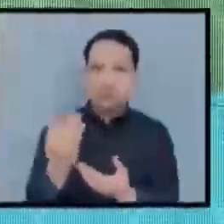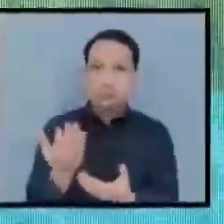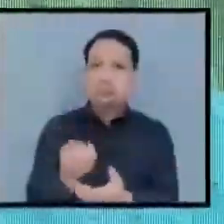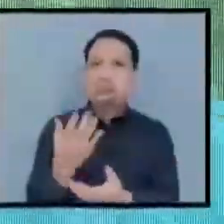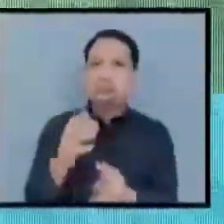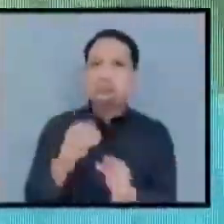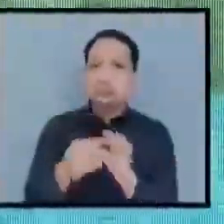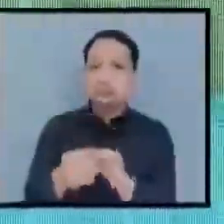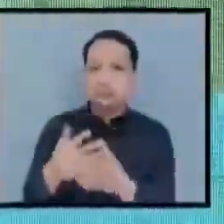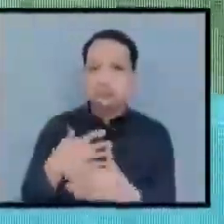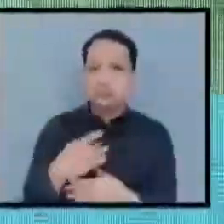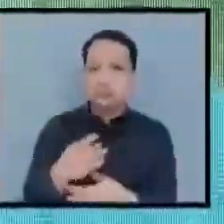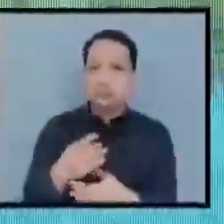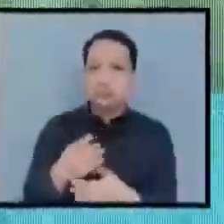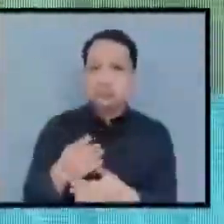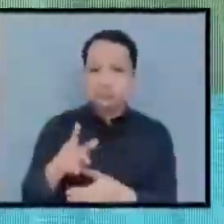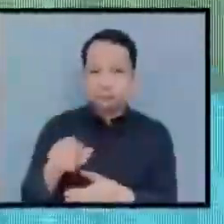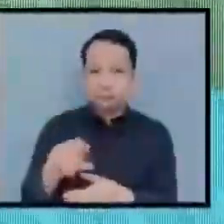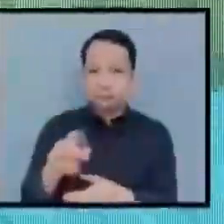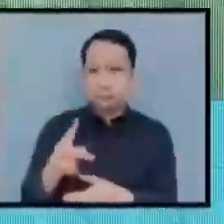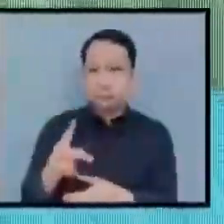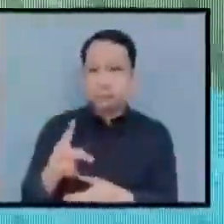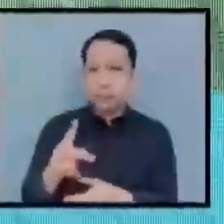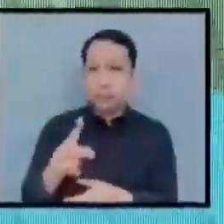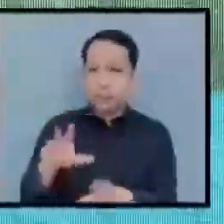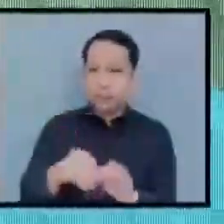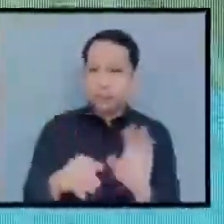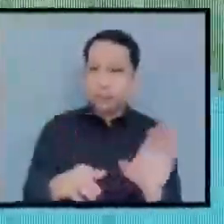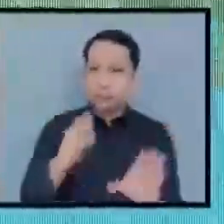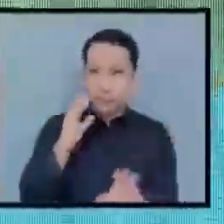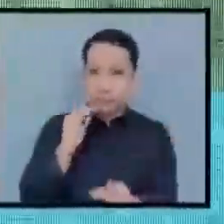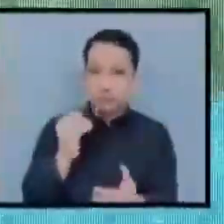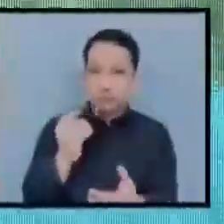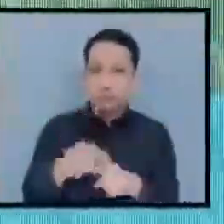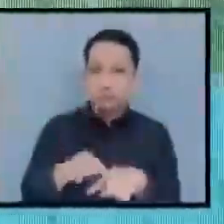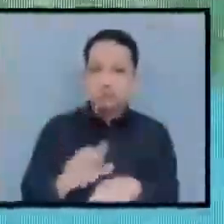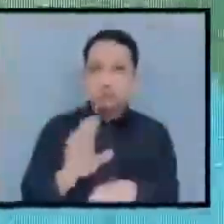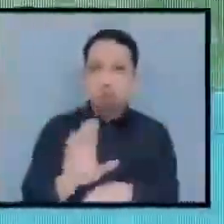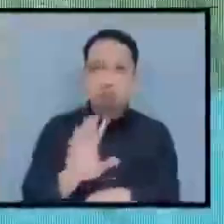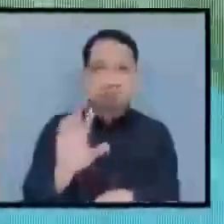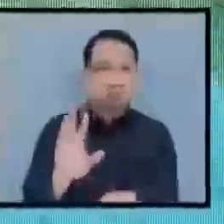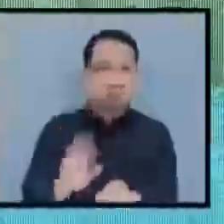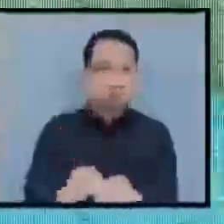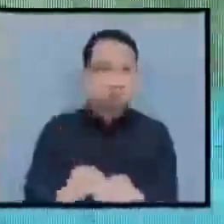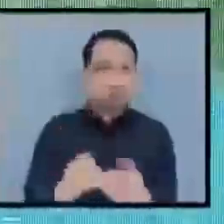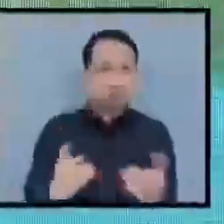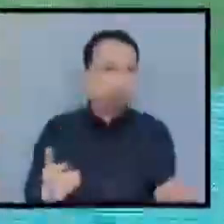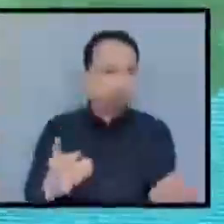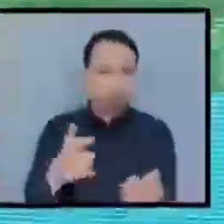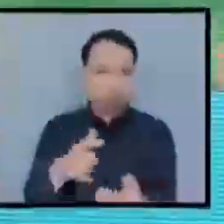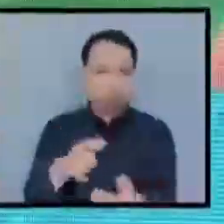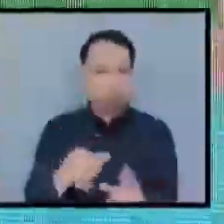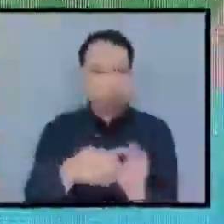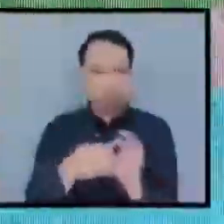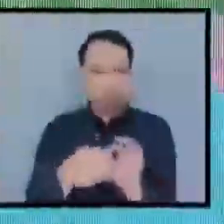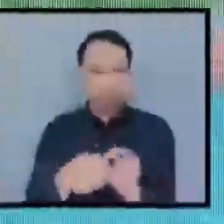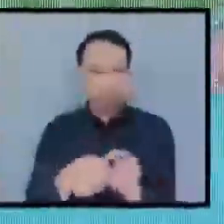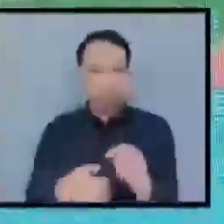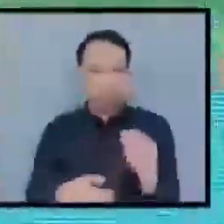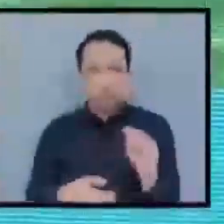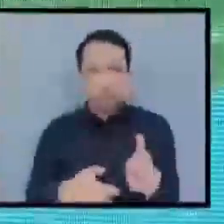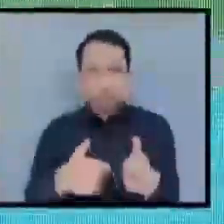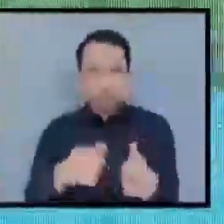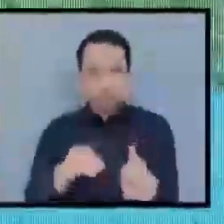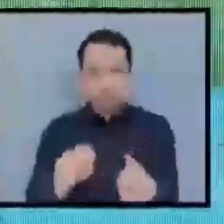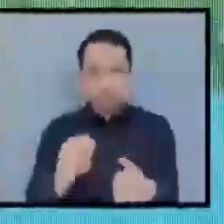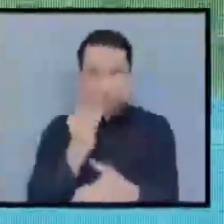like to lock up. All right, so that's up to your discretion. All right, you can just perform GUT lockup of 10 GUT, that's enough